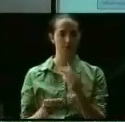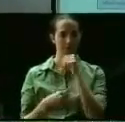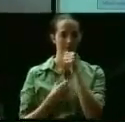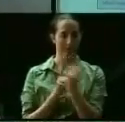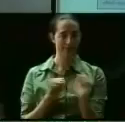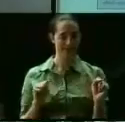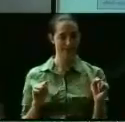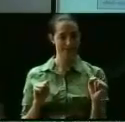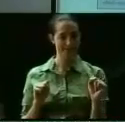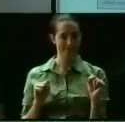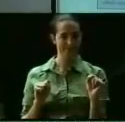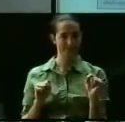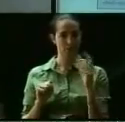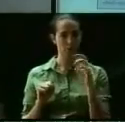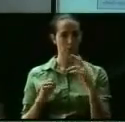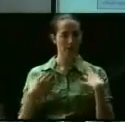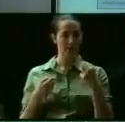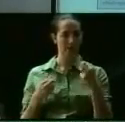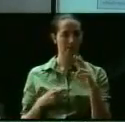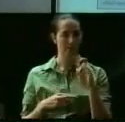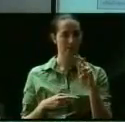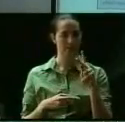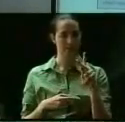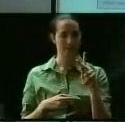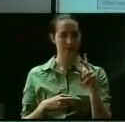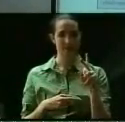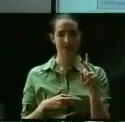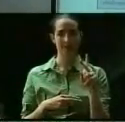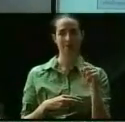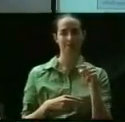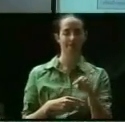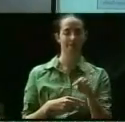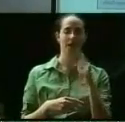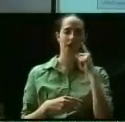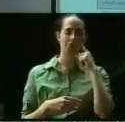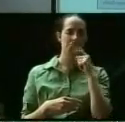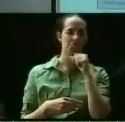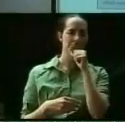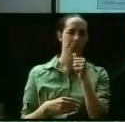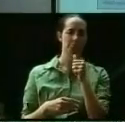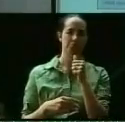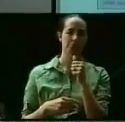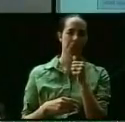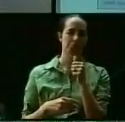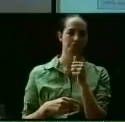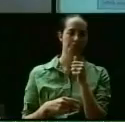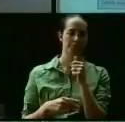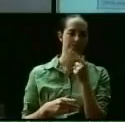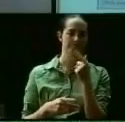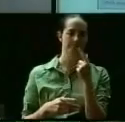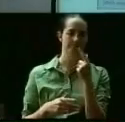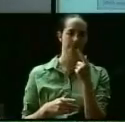unsafe or present a health risk, and believes these allegations to be unfounded and without merit.